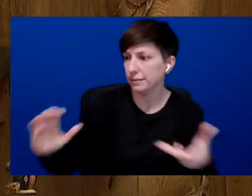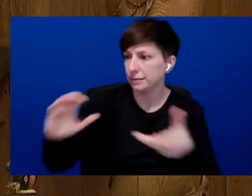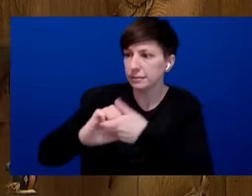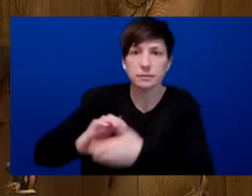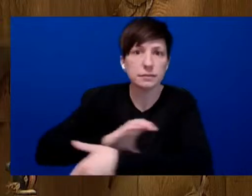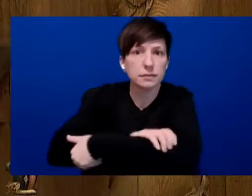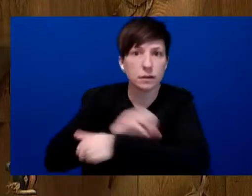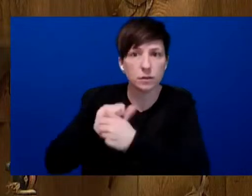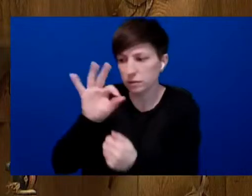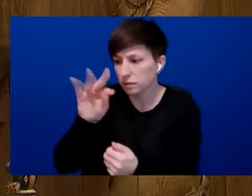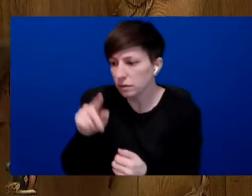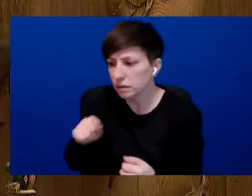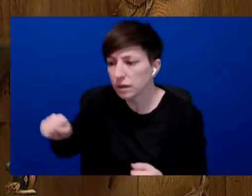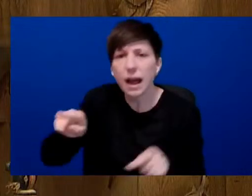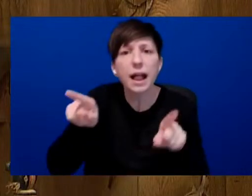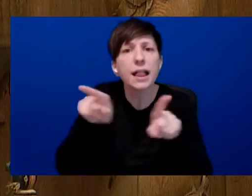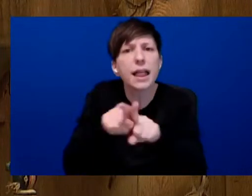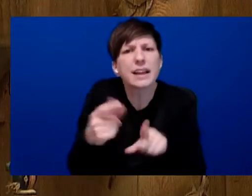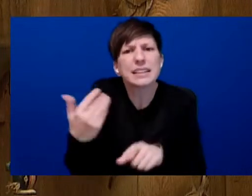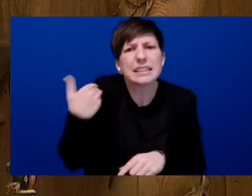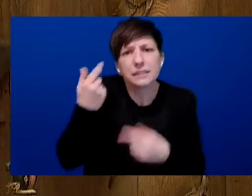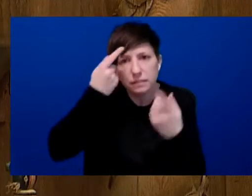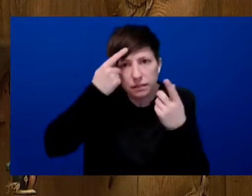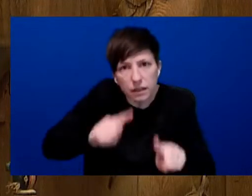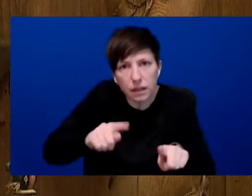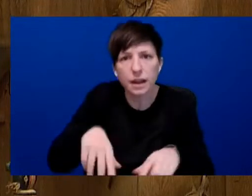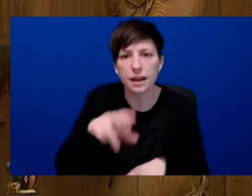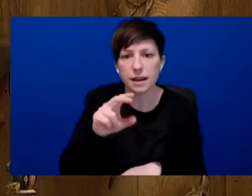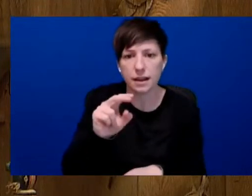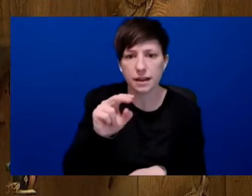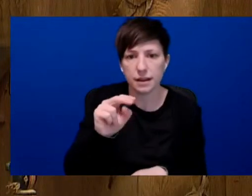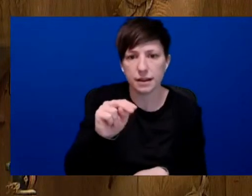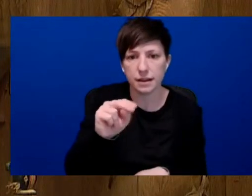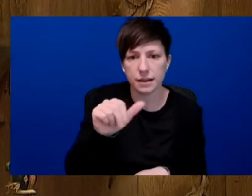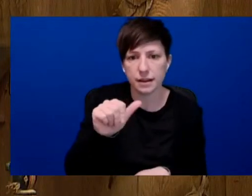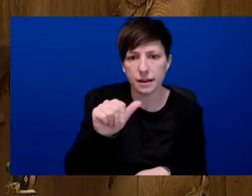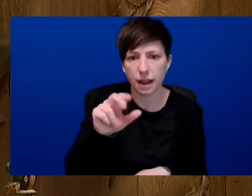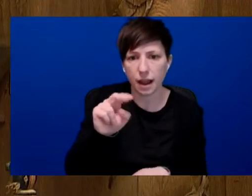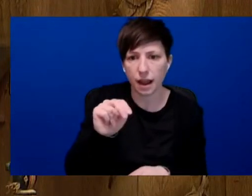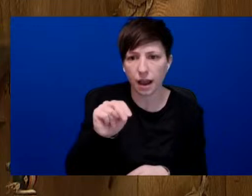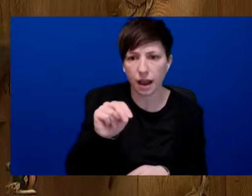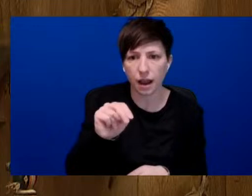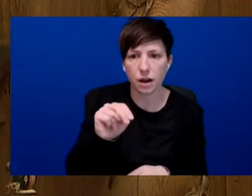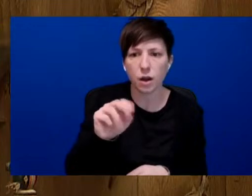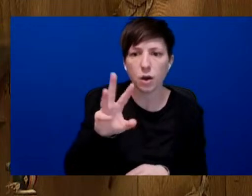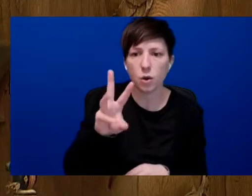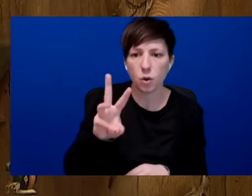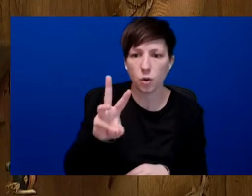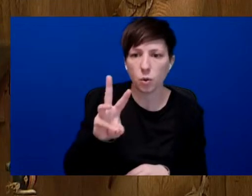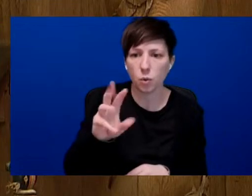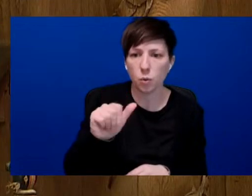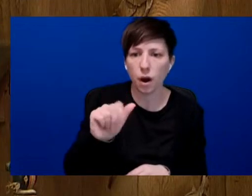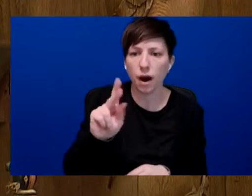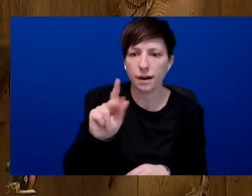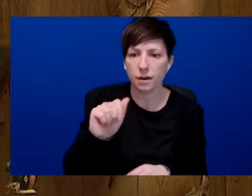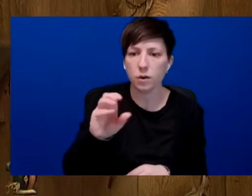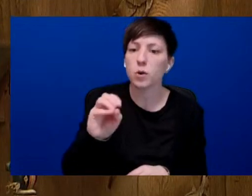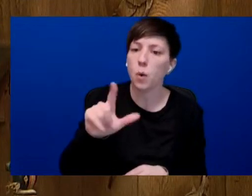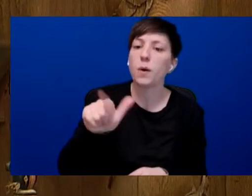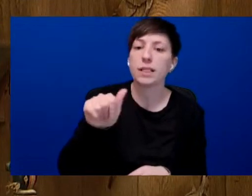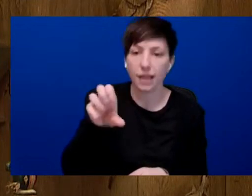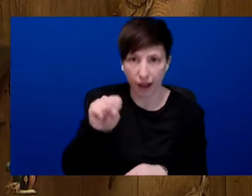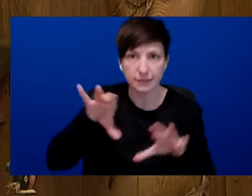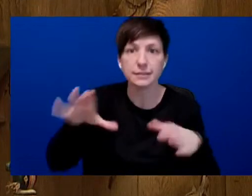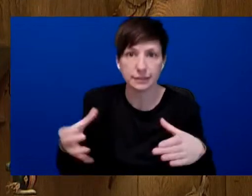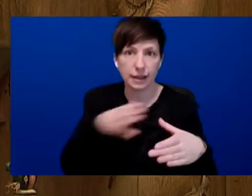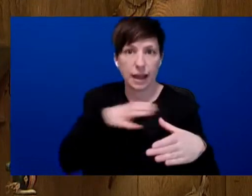4 members of the Nanwakolas Council and Western Forest Products, an agreement that represents an important step forward